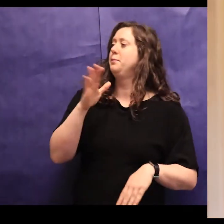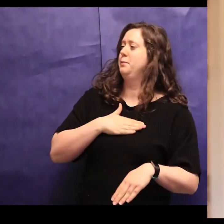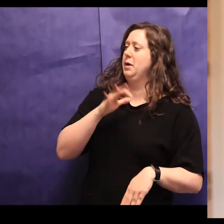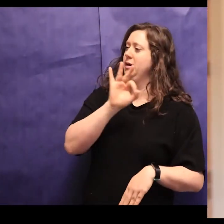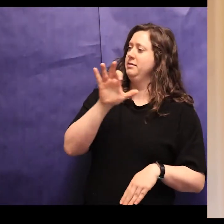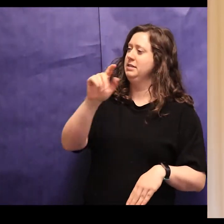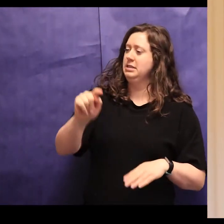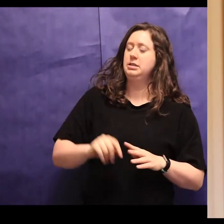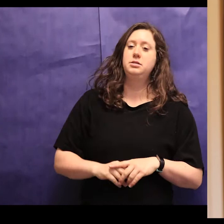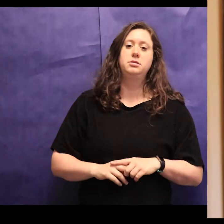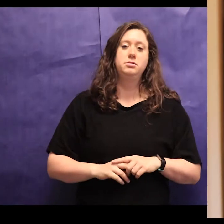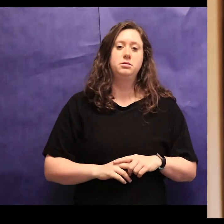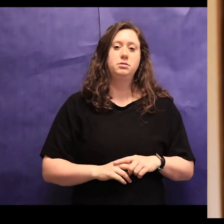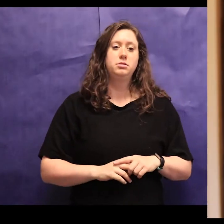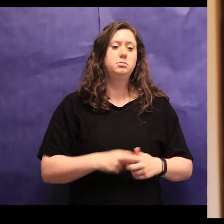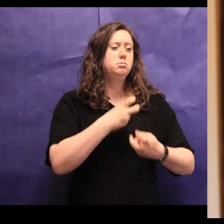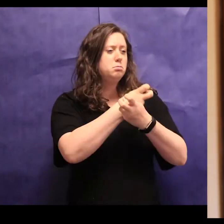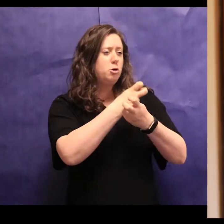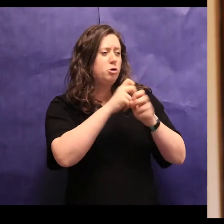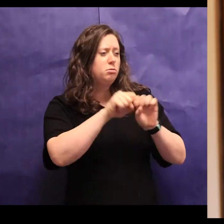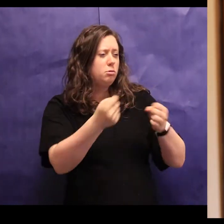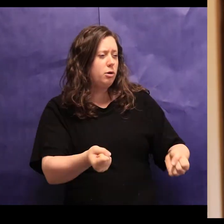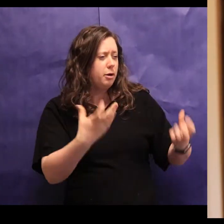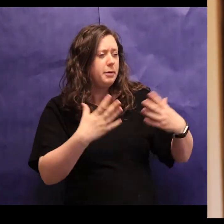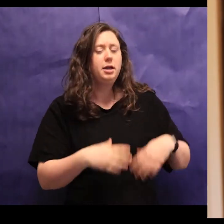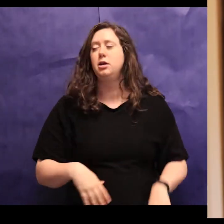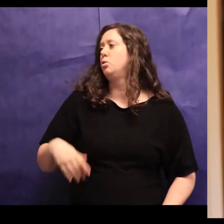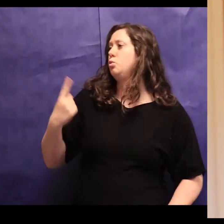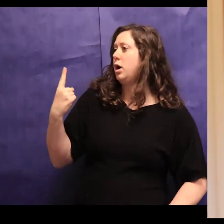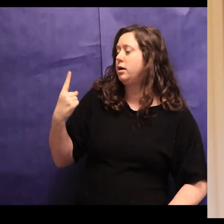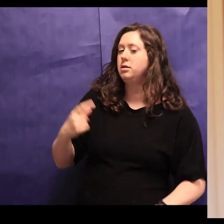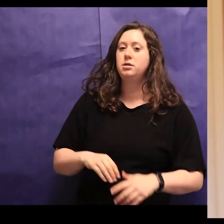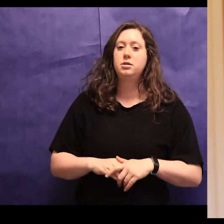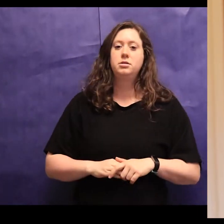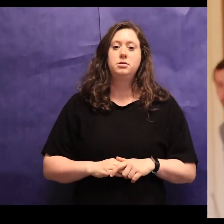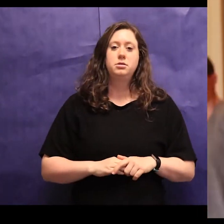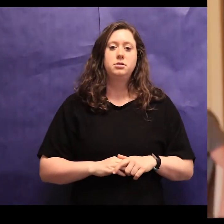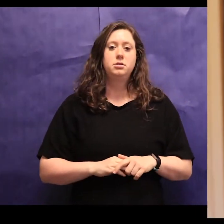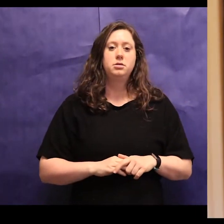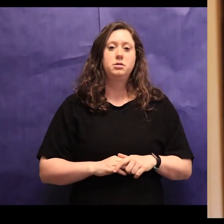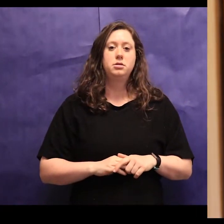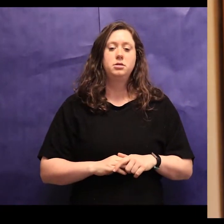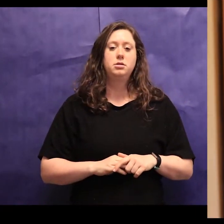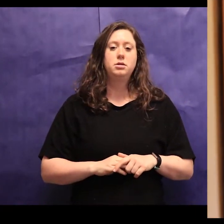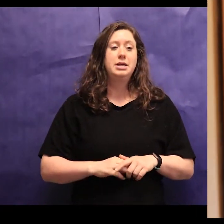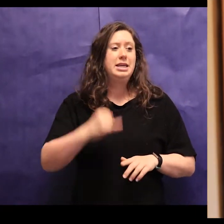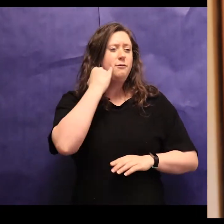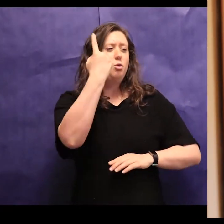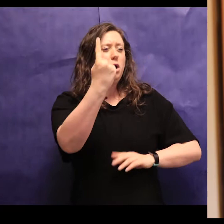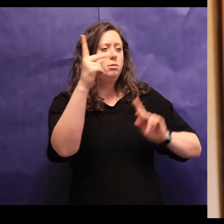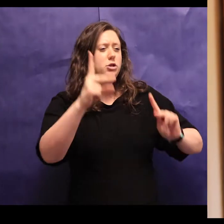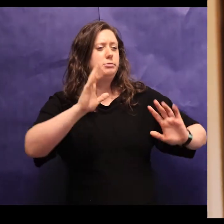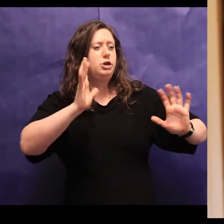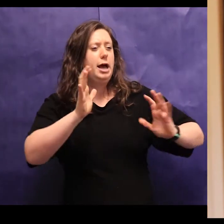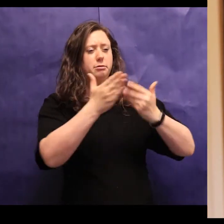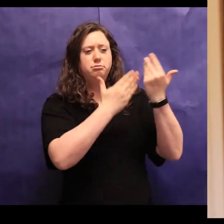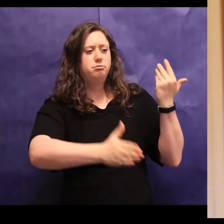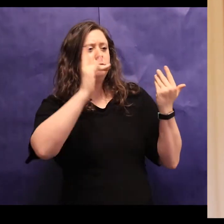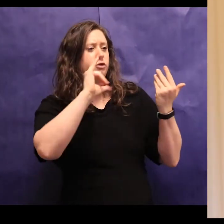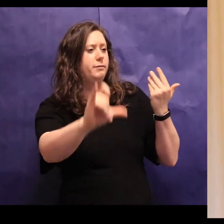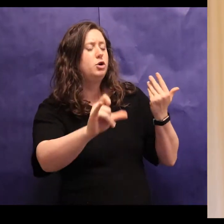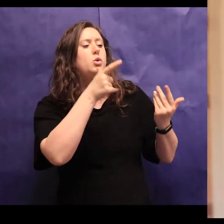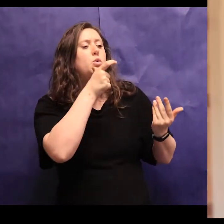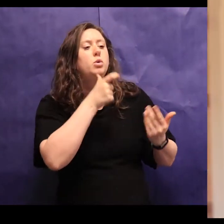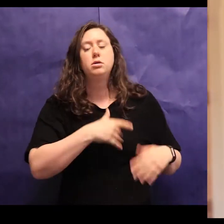feet. How many bones have you broken? One. If you could talk to one person for the rest of your life, who would it be? My